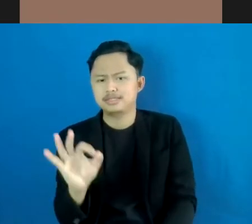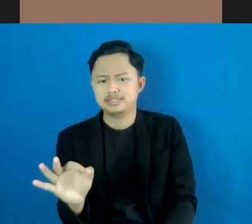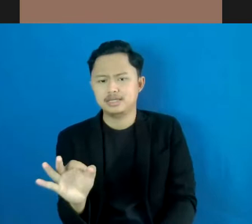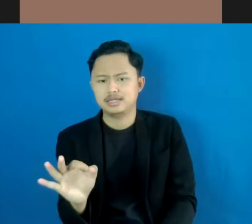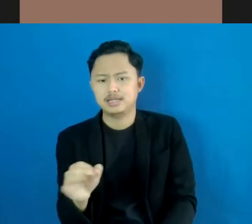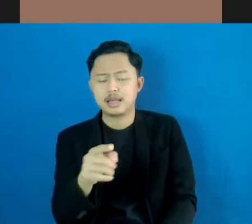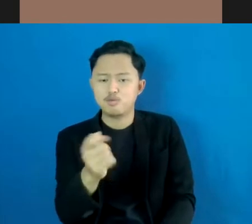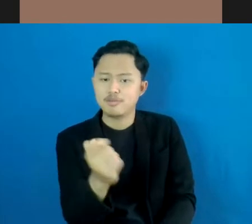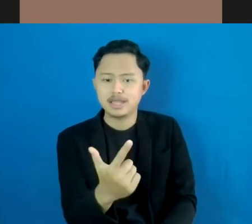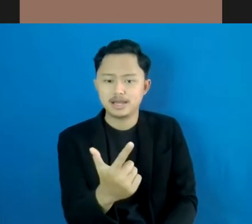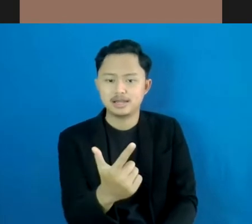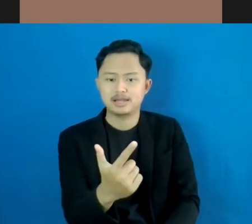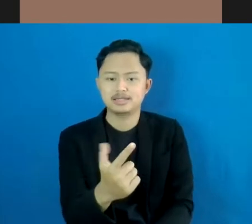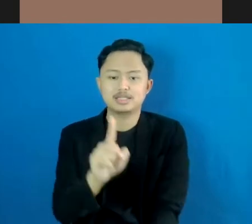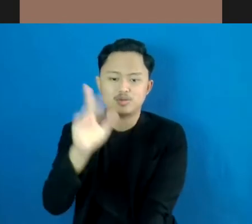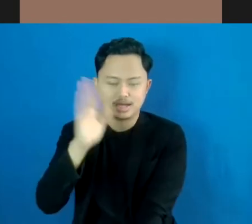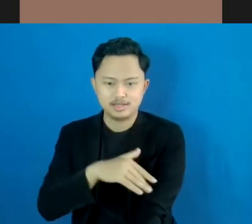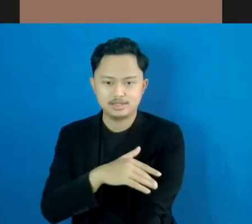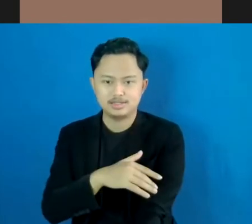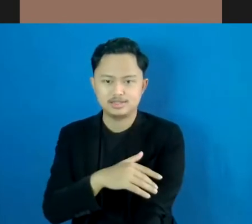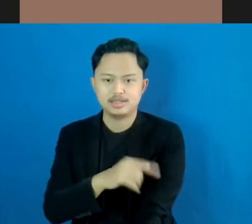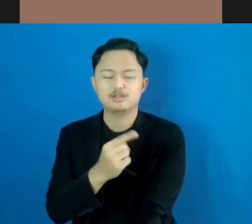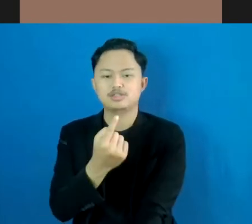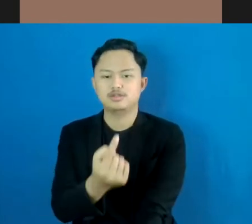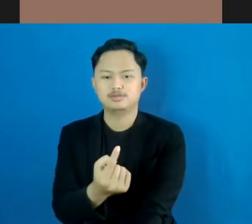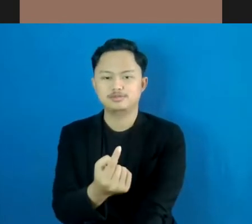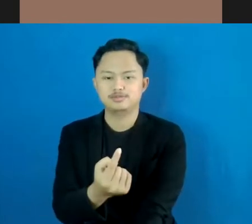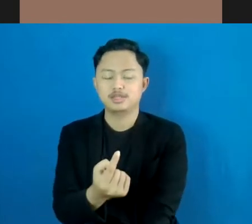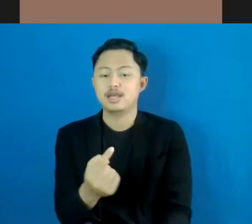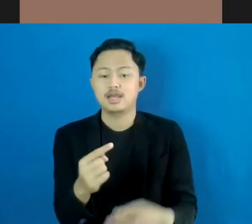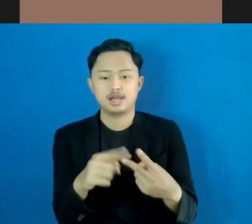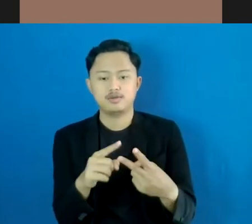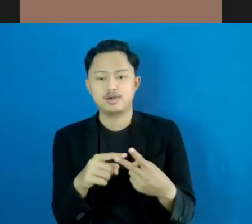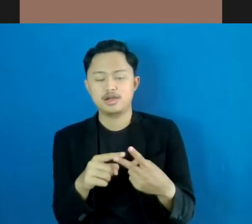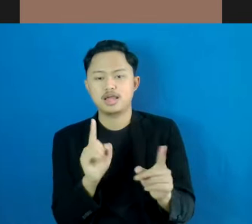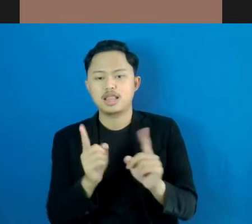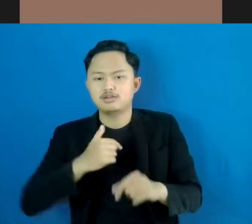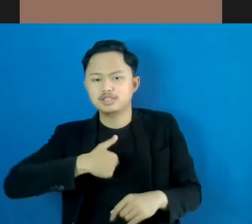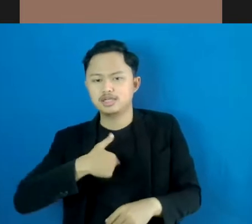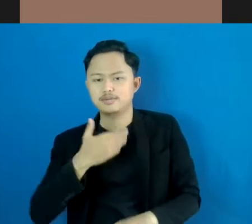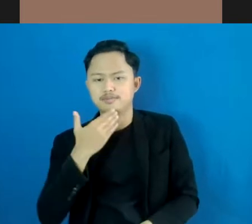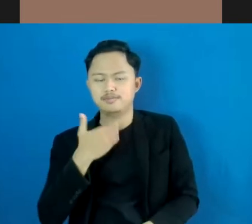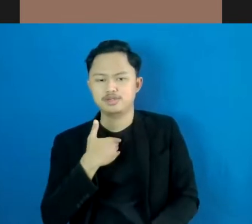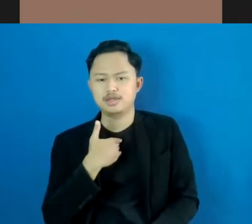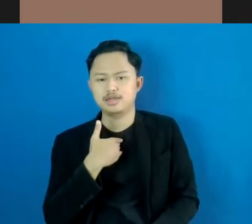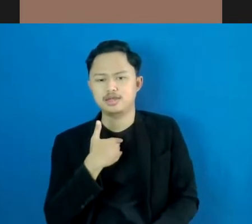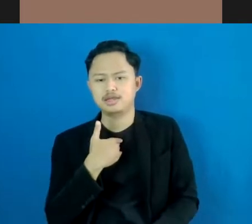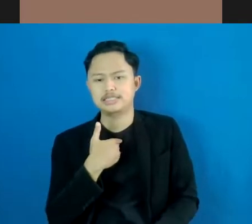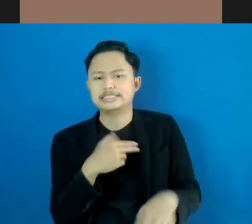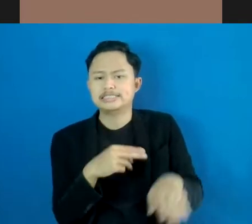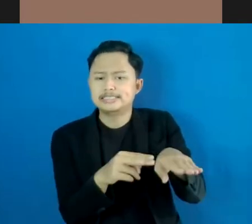in the daytime. That is one thing. Second thing, if I have to do intermediate charging in the